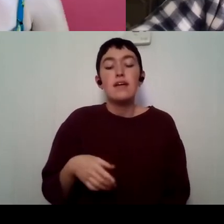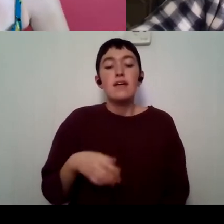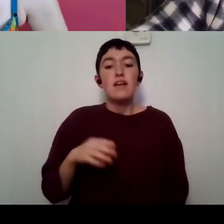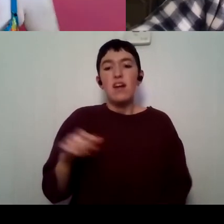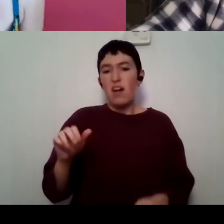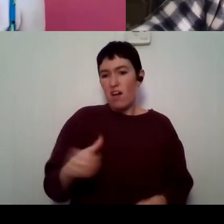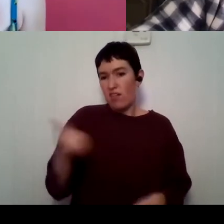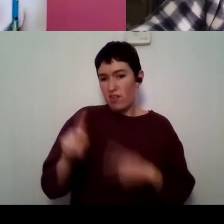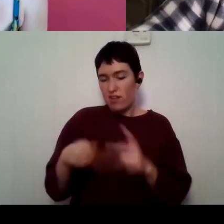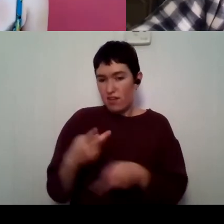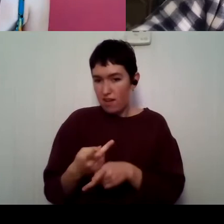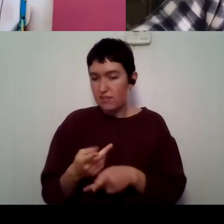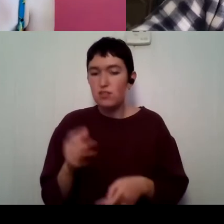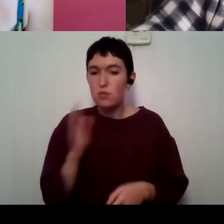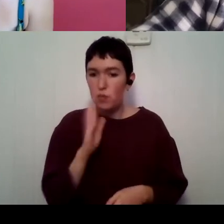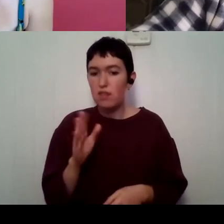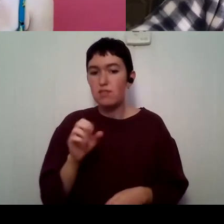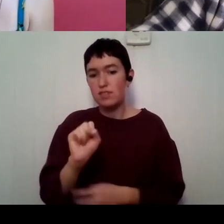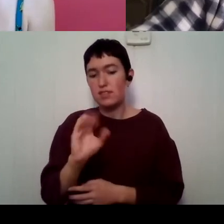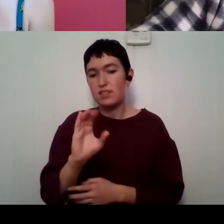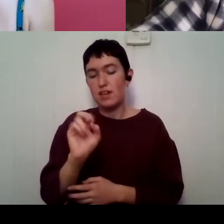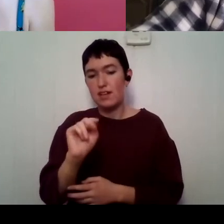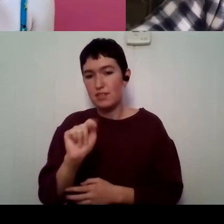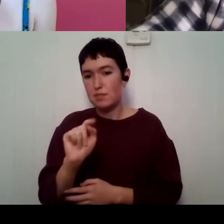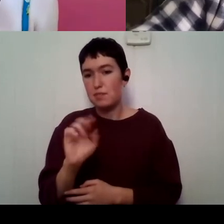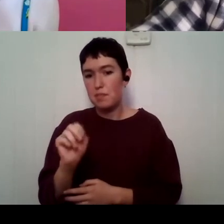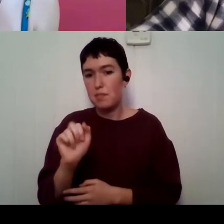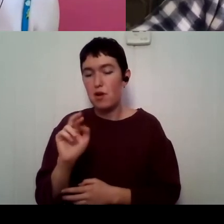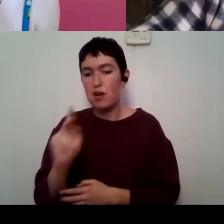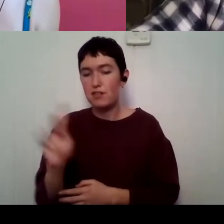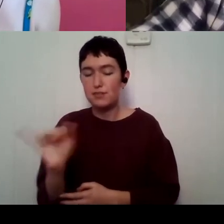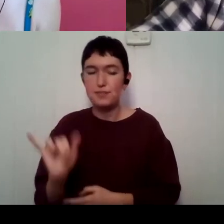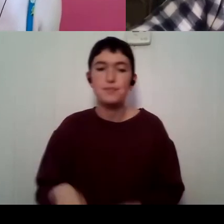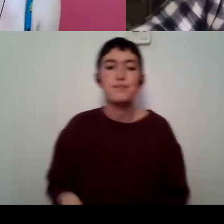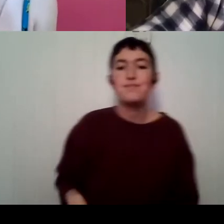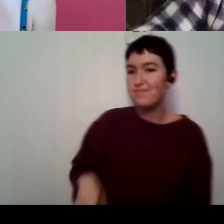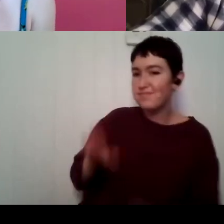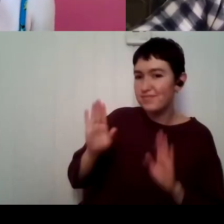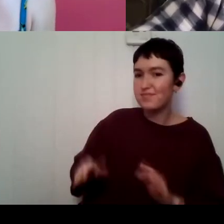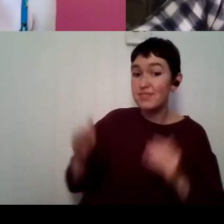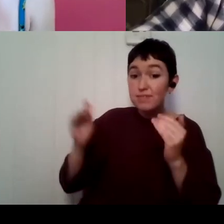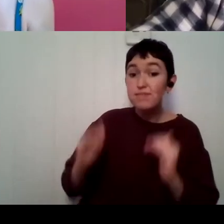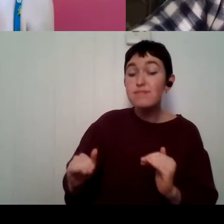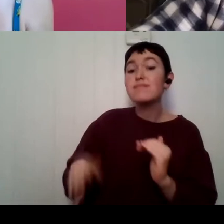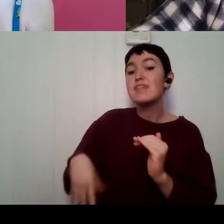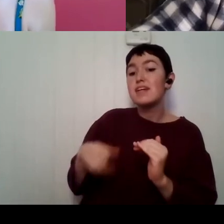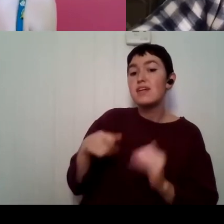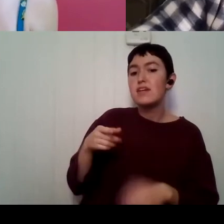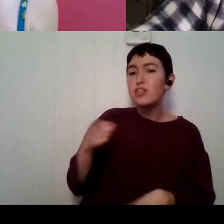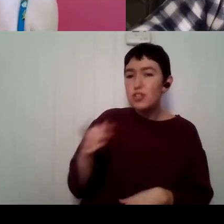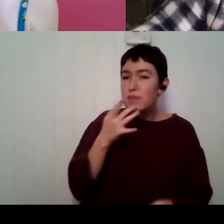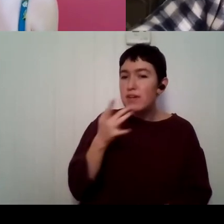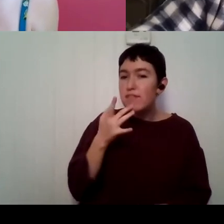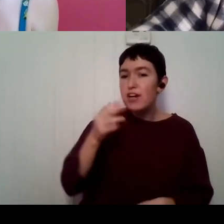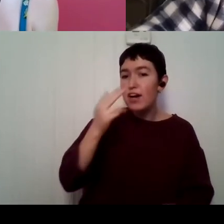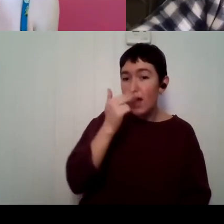well. So yes. Great, thanks. The next question is from Chris. Do you prefer comedy or science? Oh God, I don't know if I